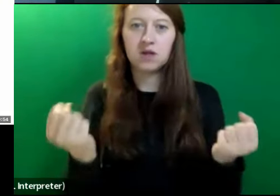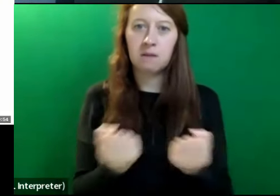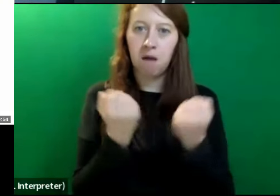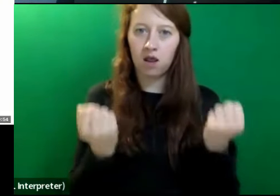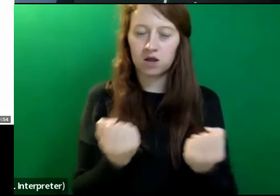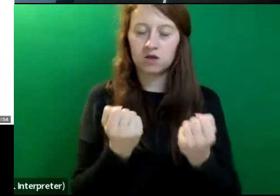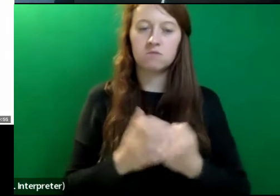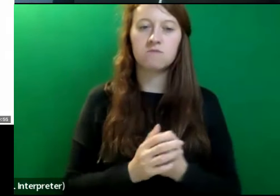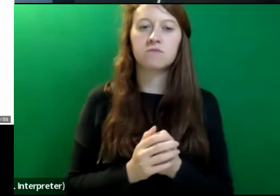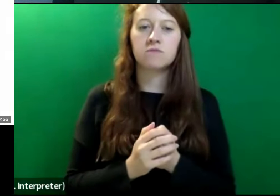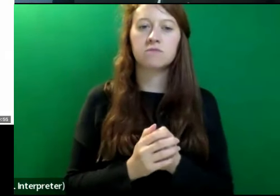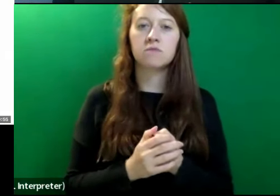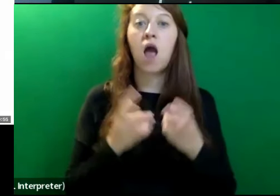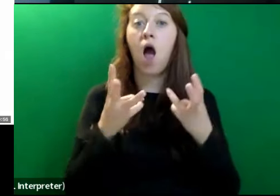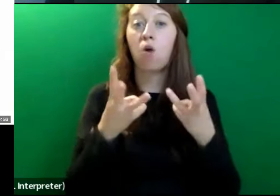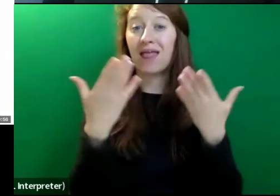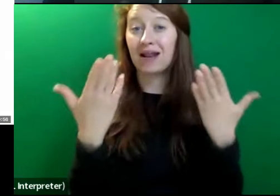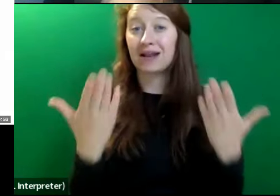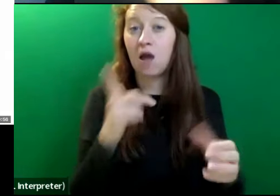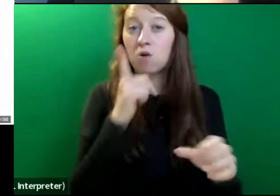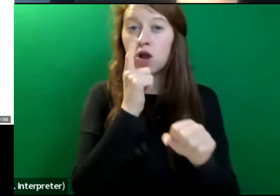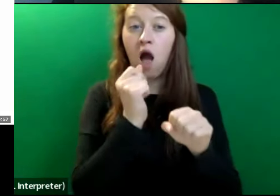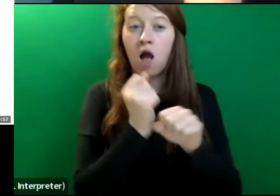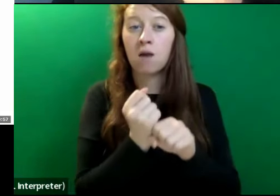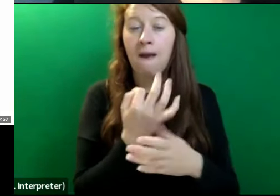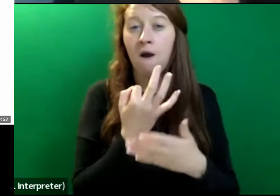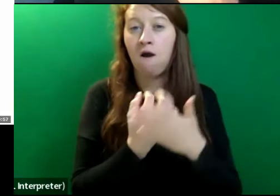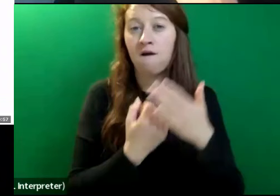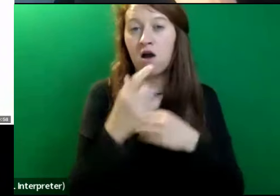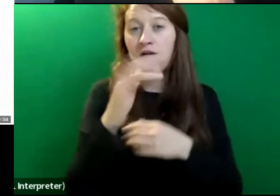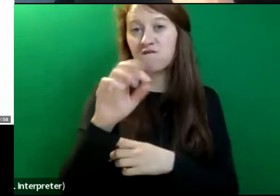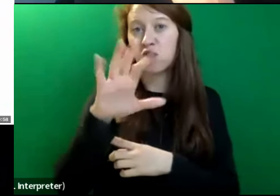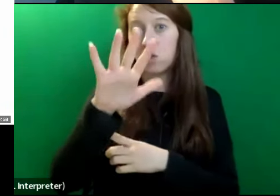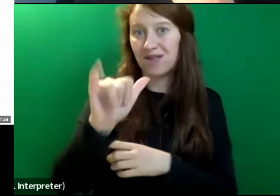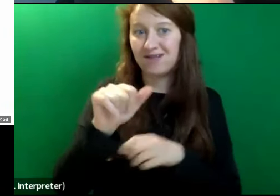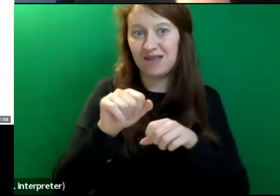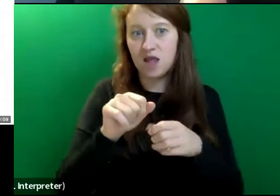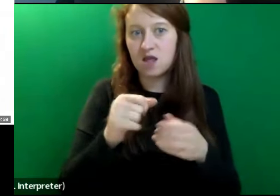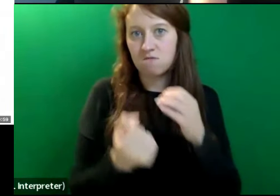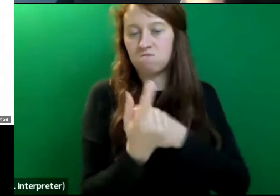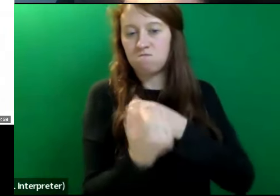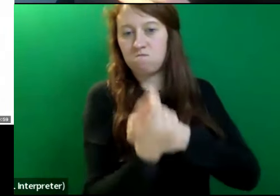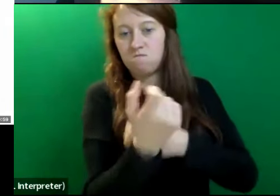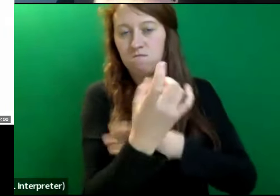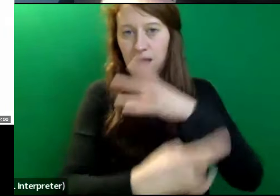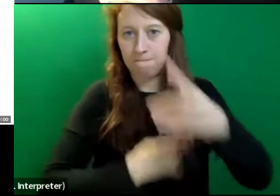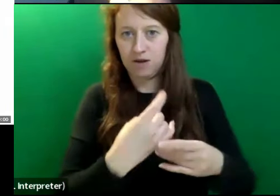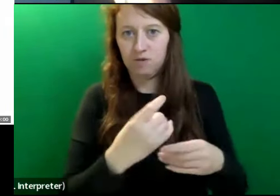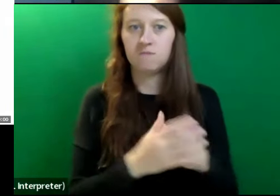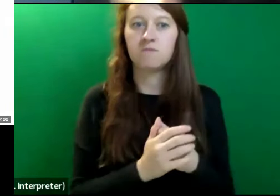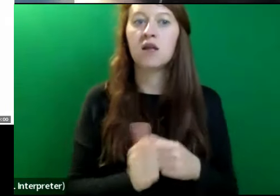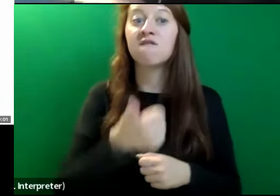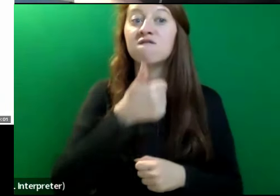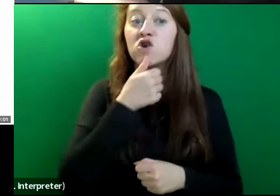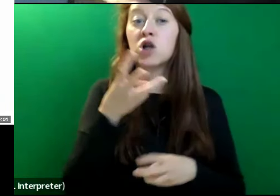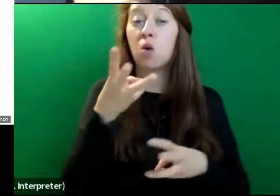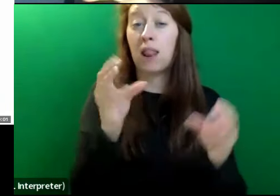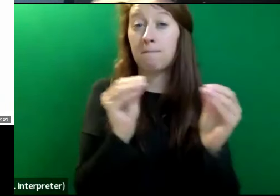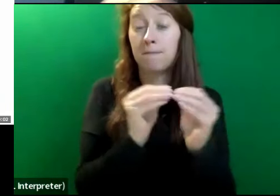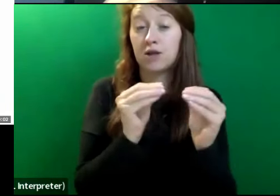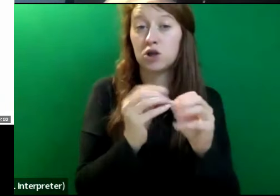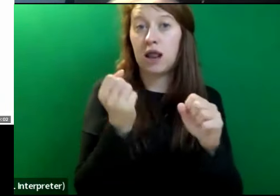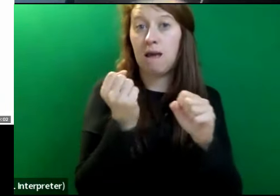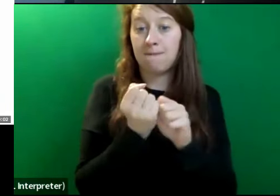about frequency distributions. So the first frequency distribution here is a distribution of grammatical